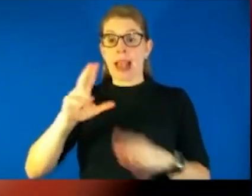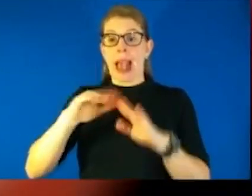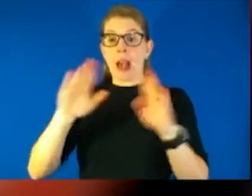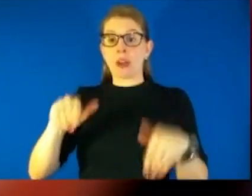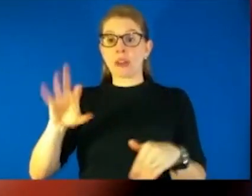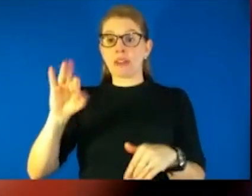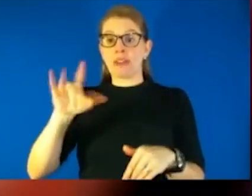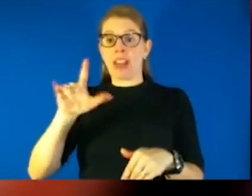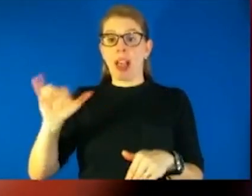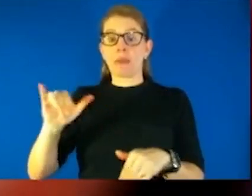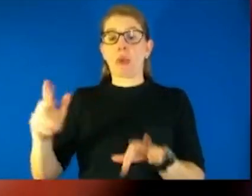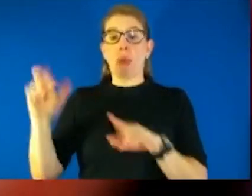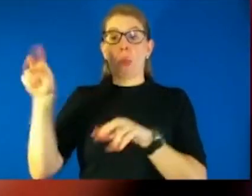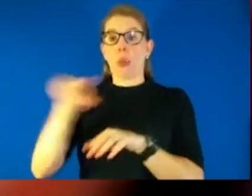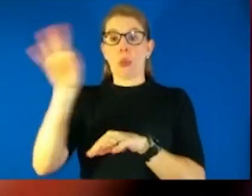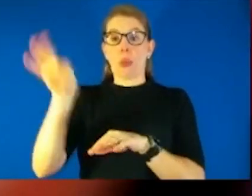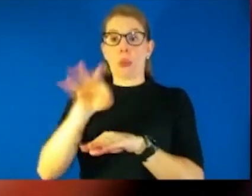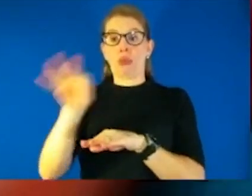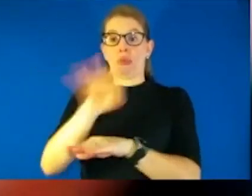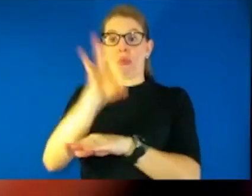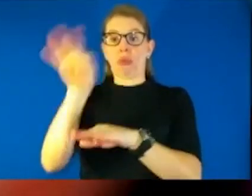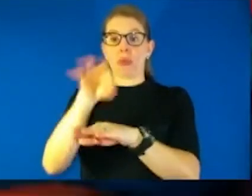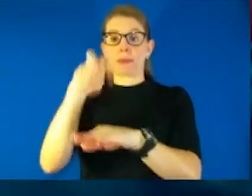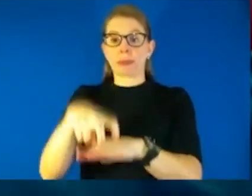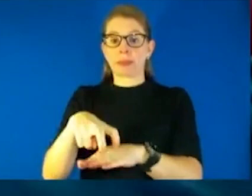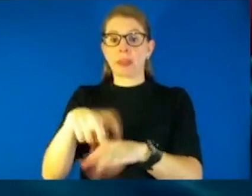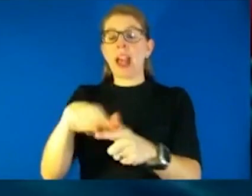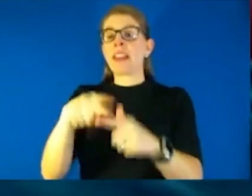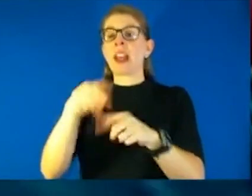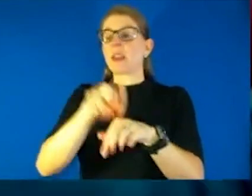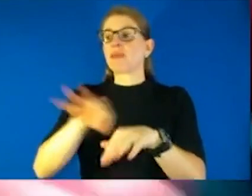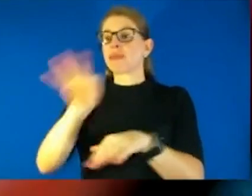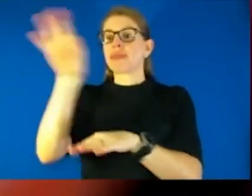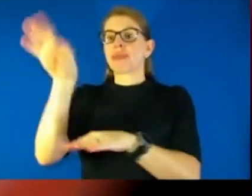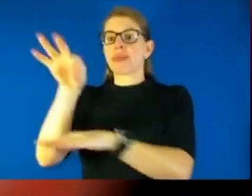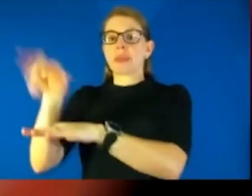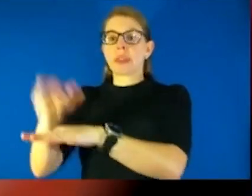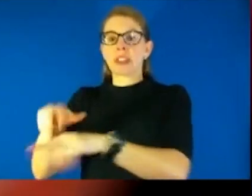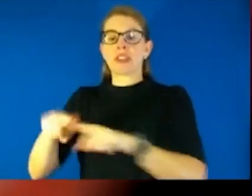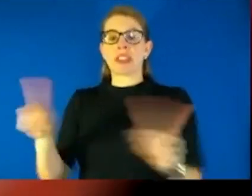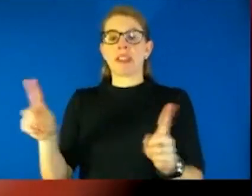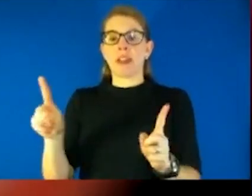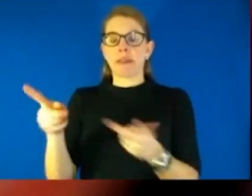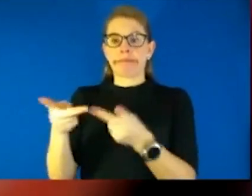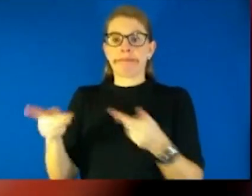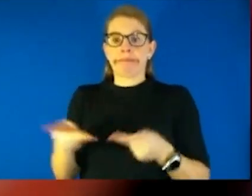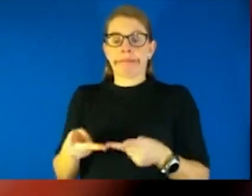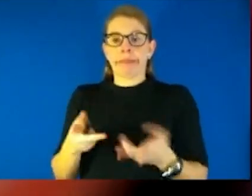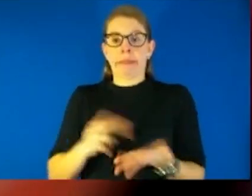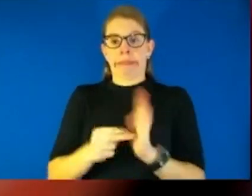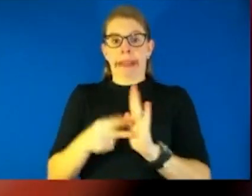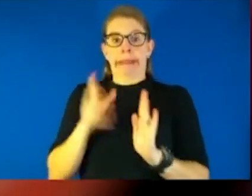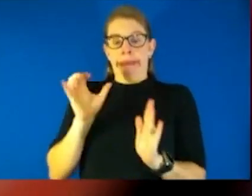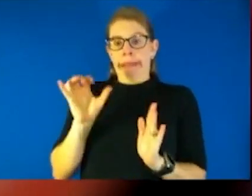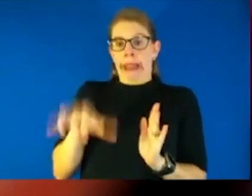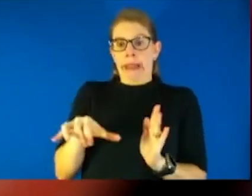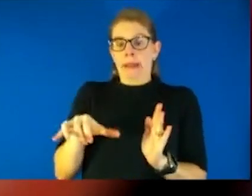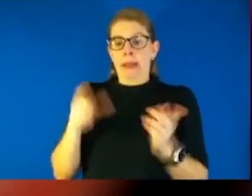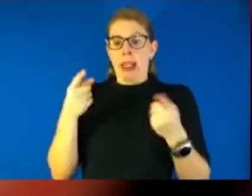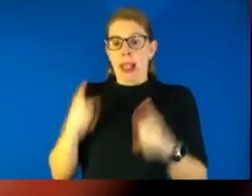and then it flies to the next spot. Can that mechanically, a